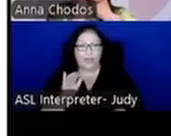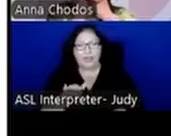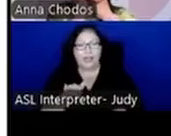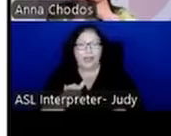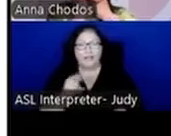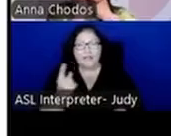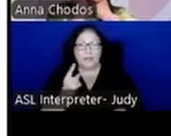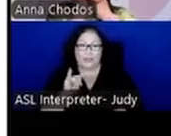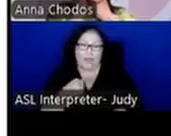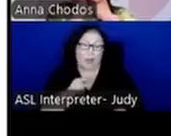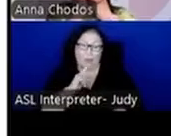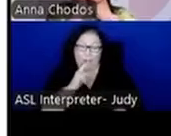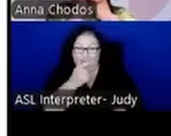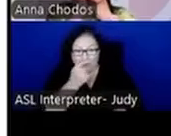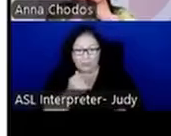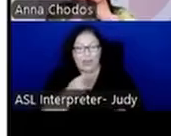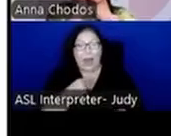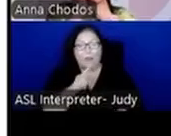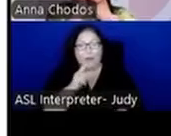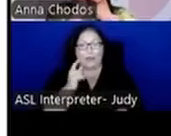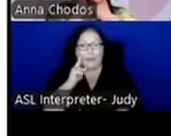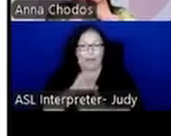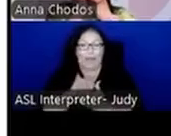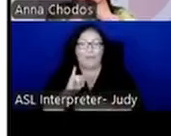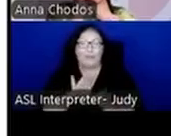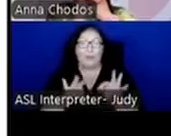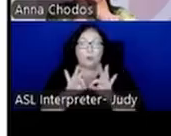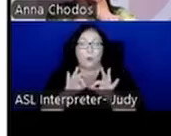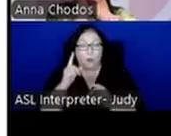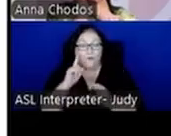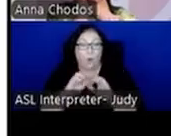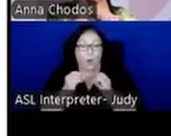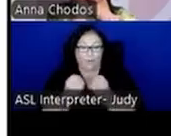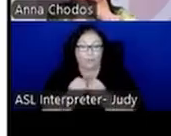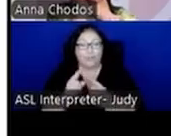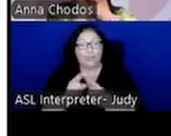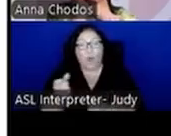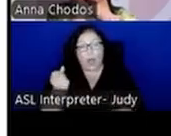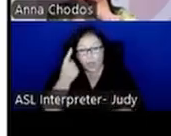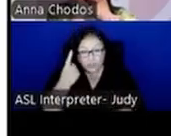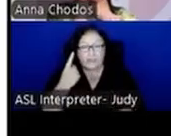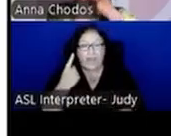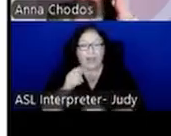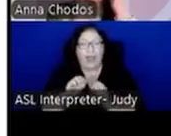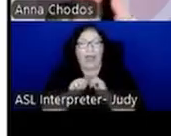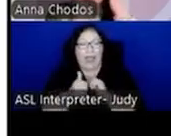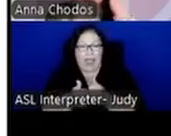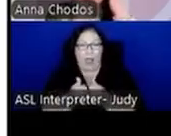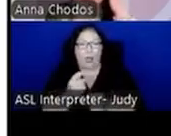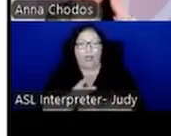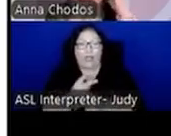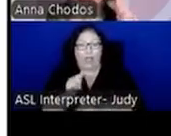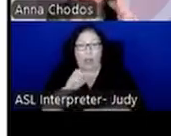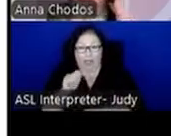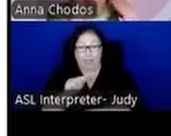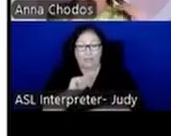it's important for organizations to understand how the CARE Act is being implemented in their state. And